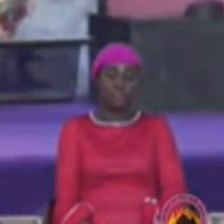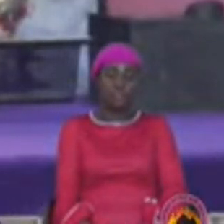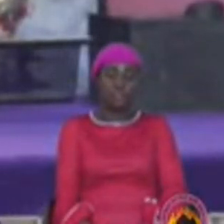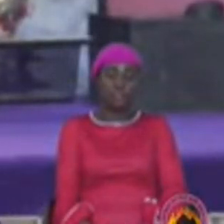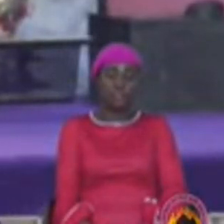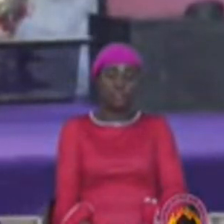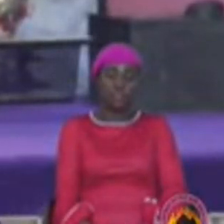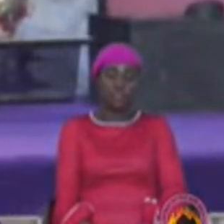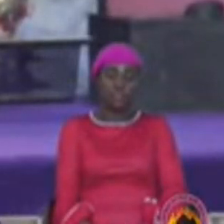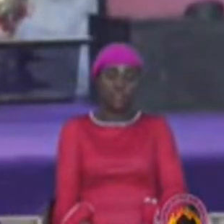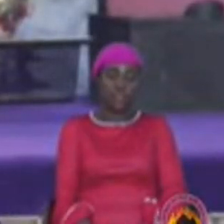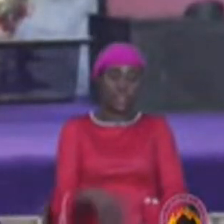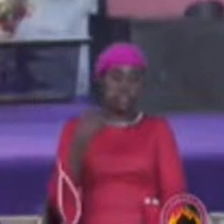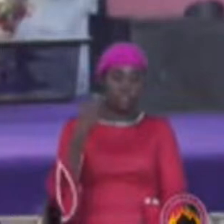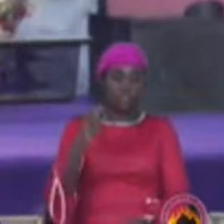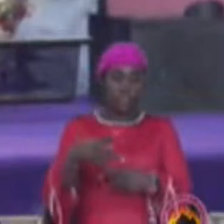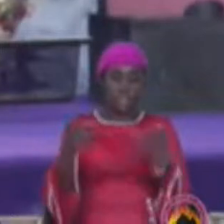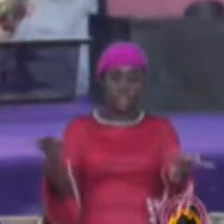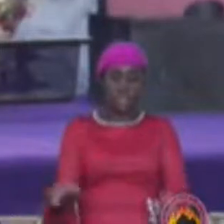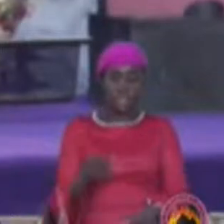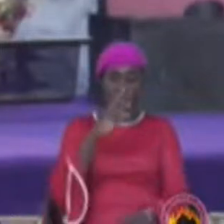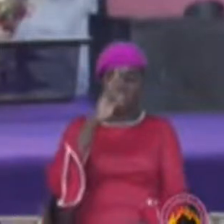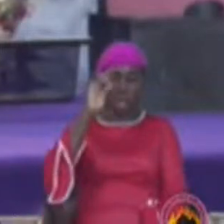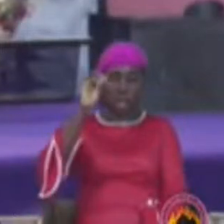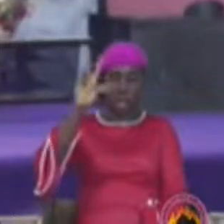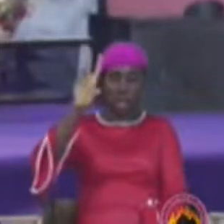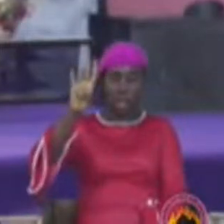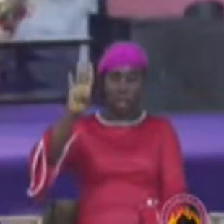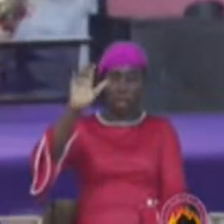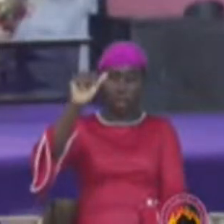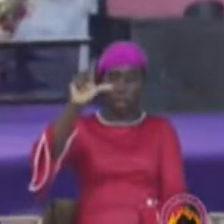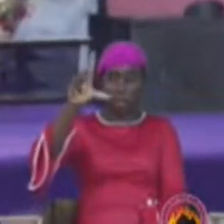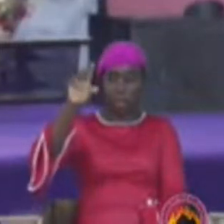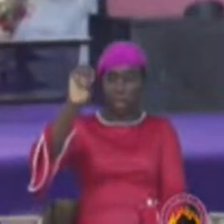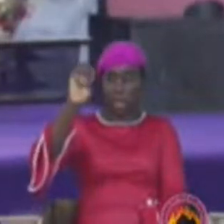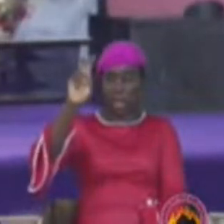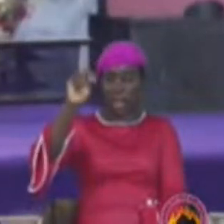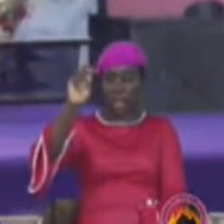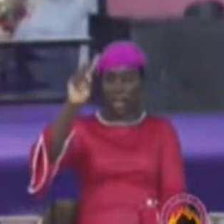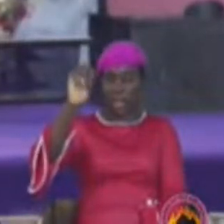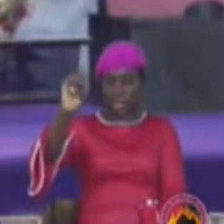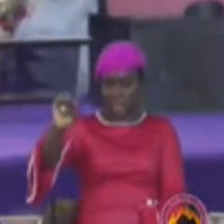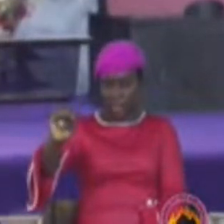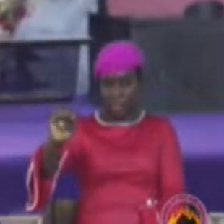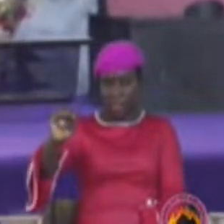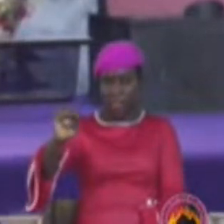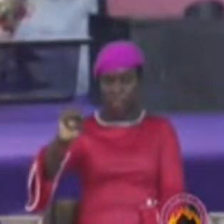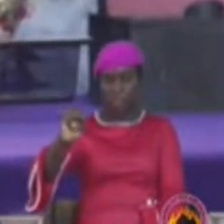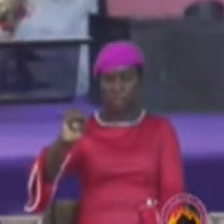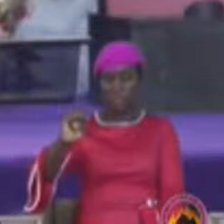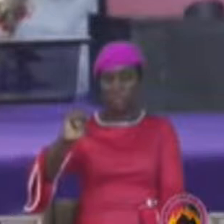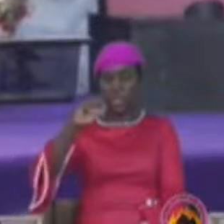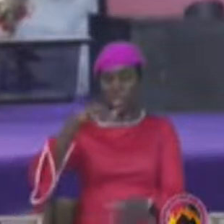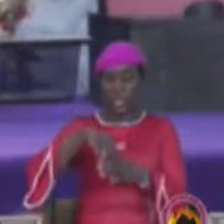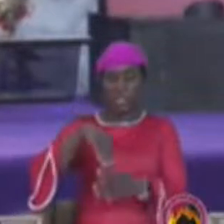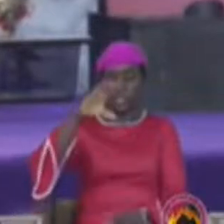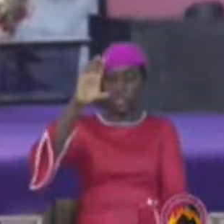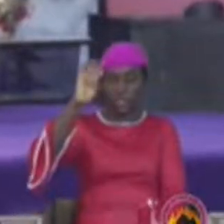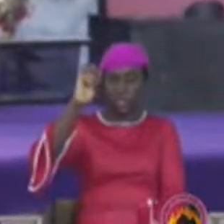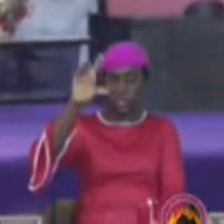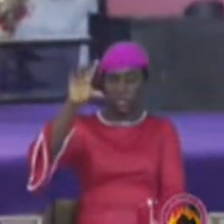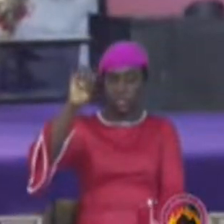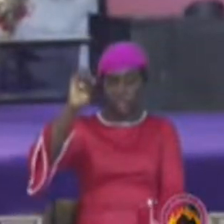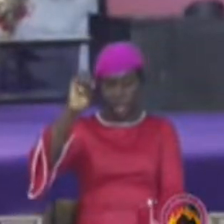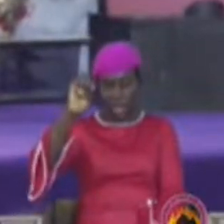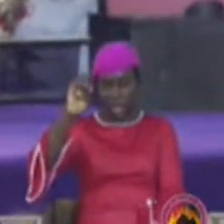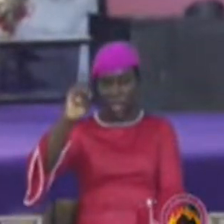The locations are Obalende by Oando Filling Station, Sele Bus Stop, Oshodi in front of MFM